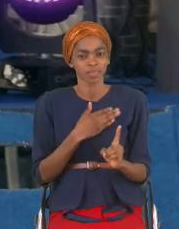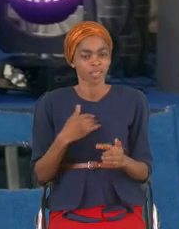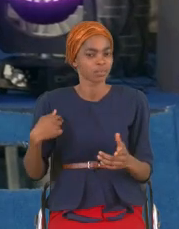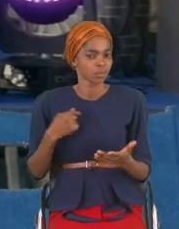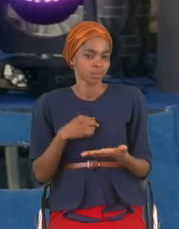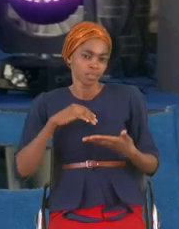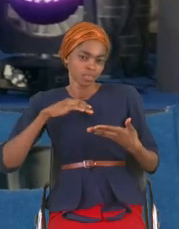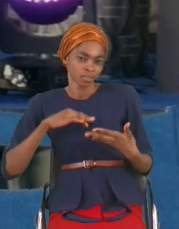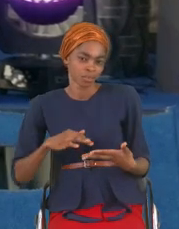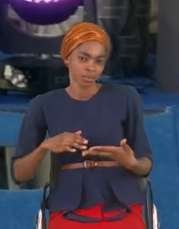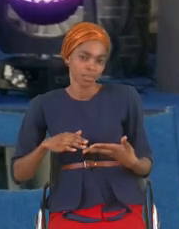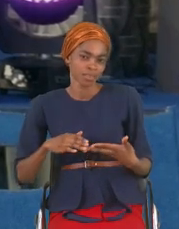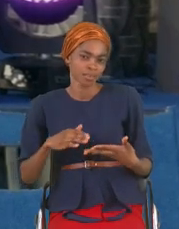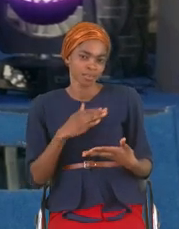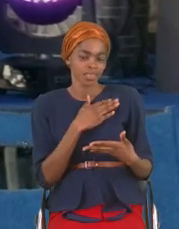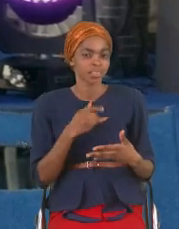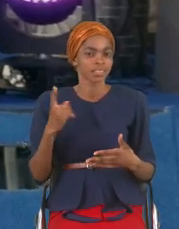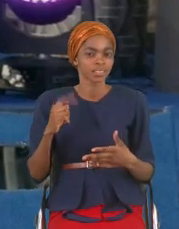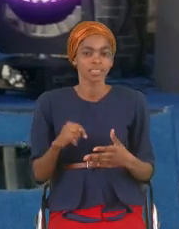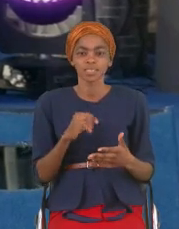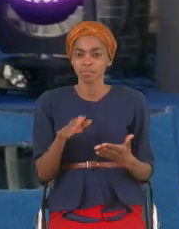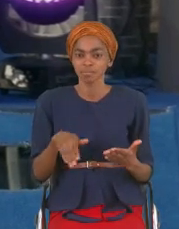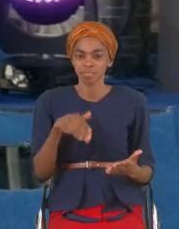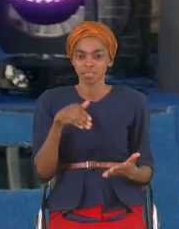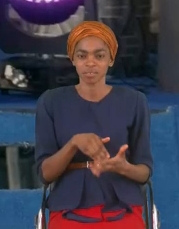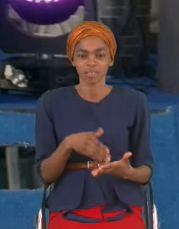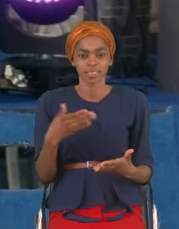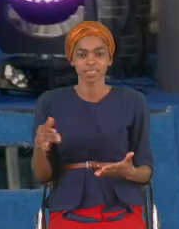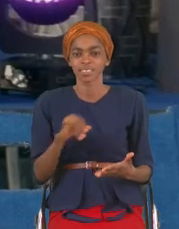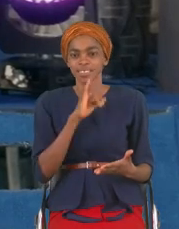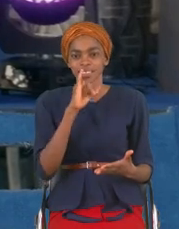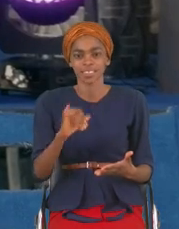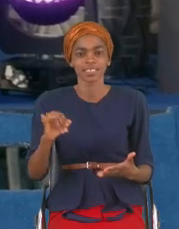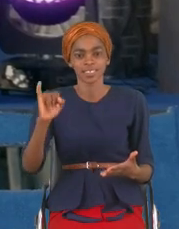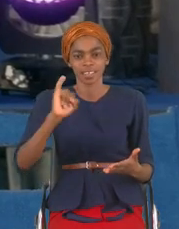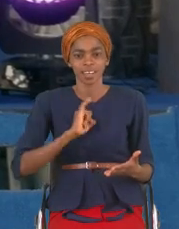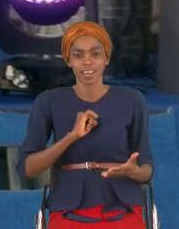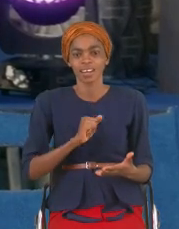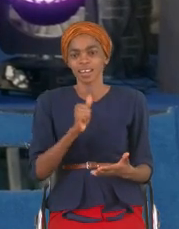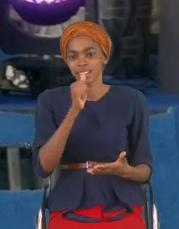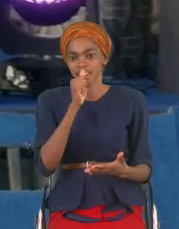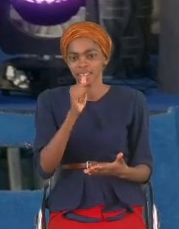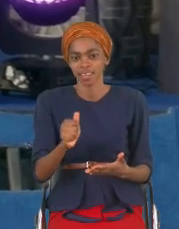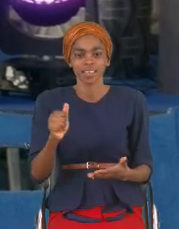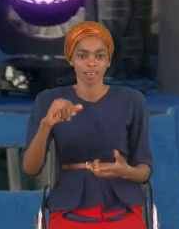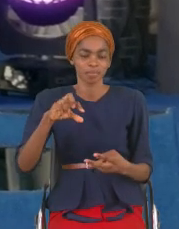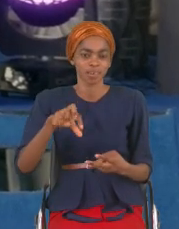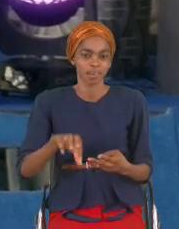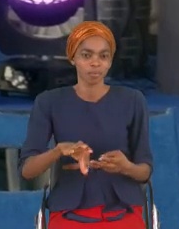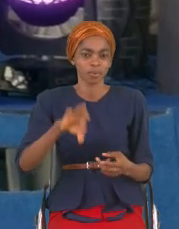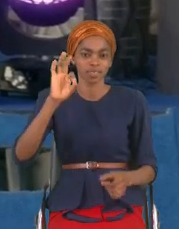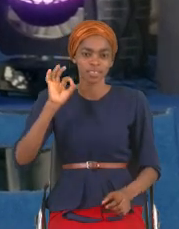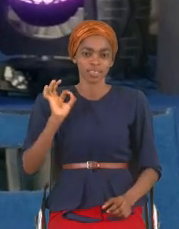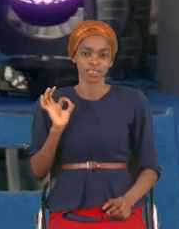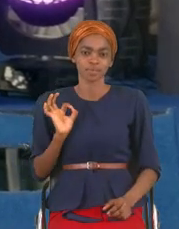studied, and the major thing was, I am appointed.